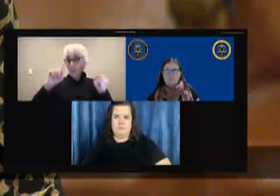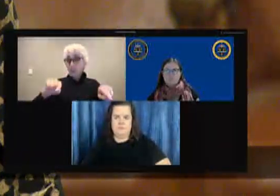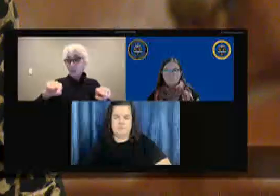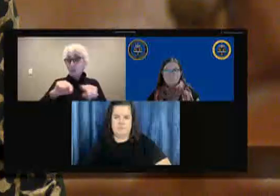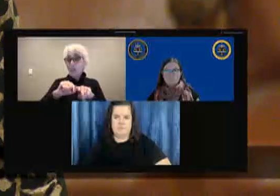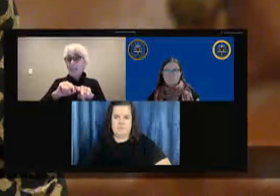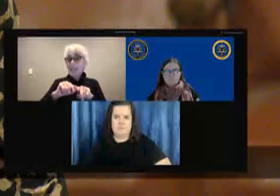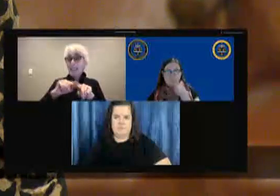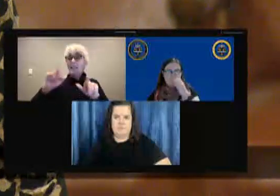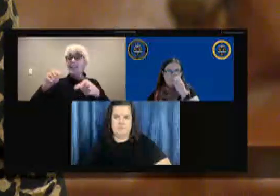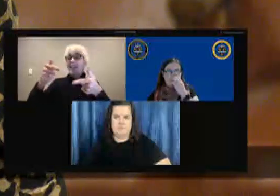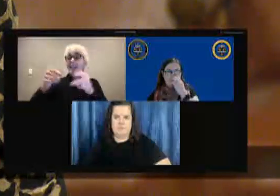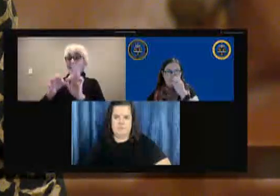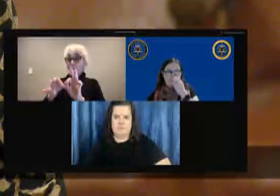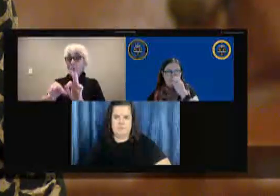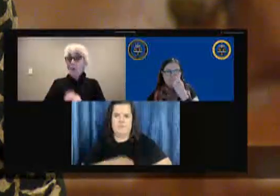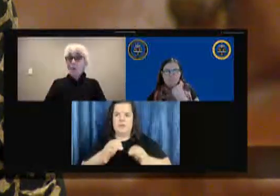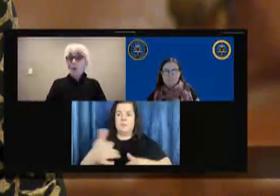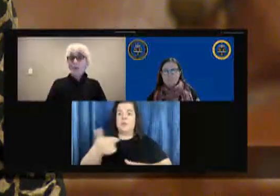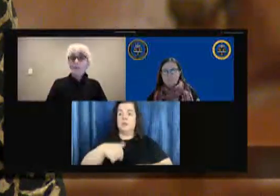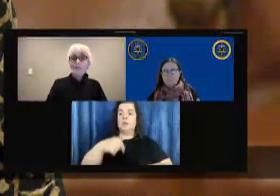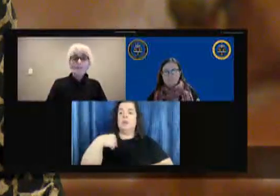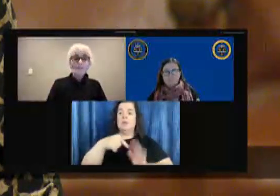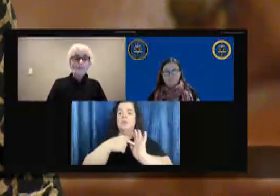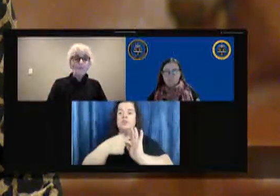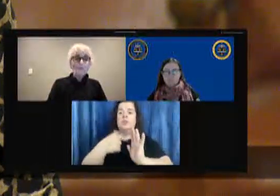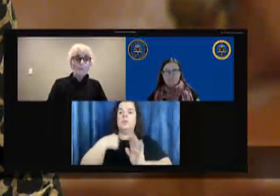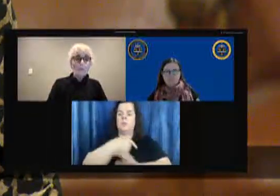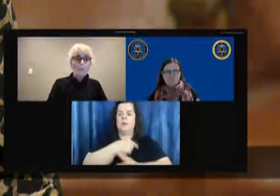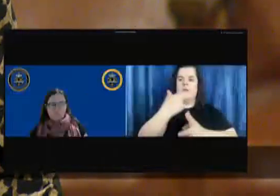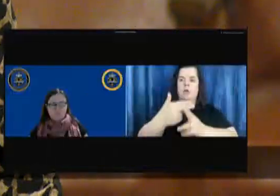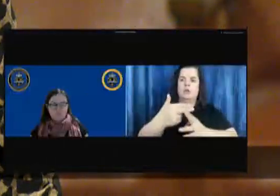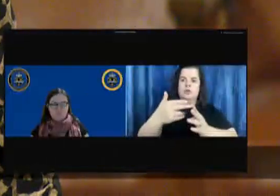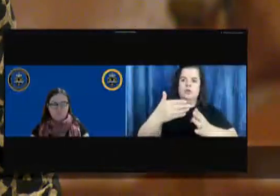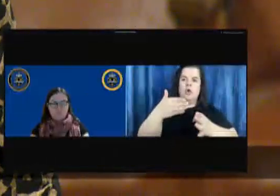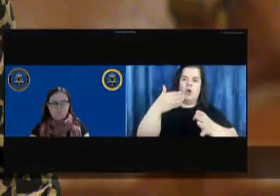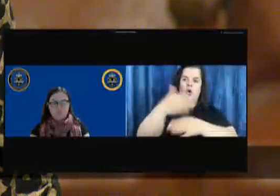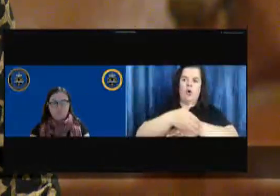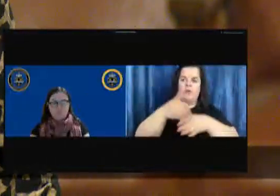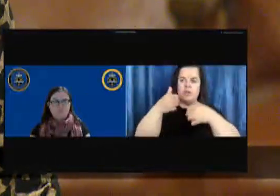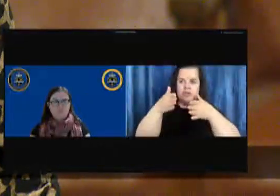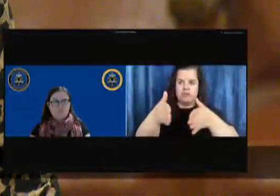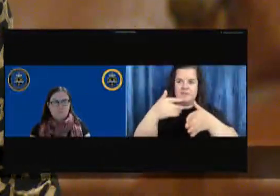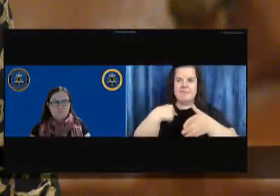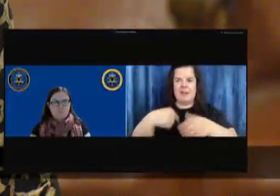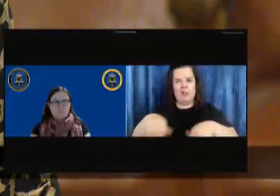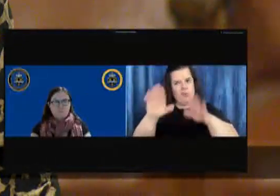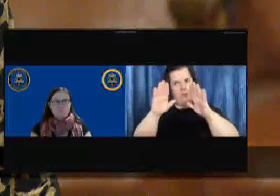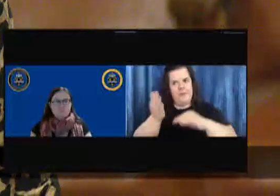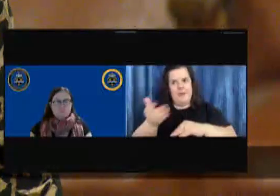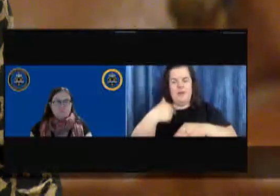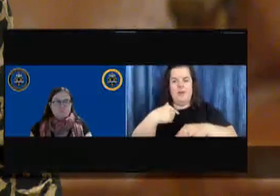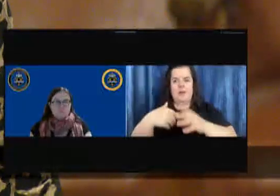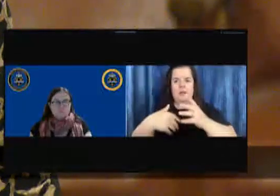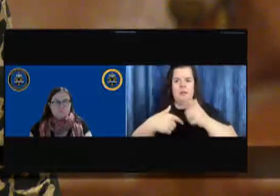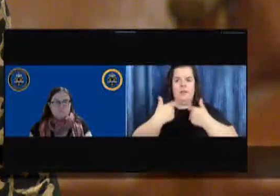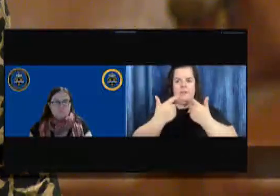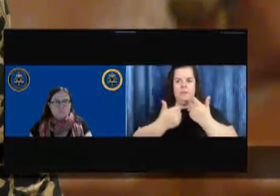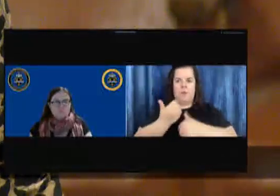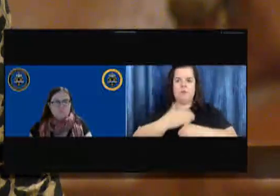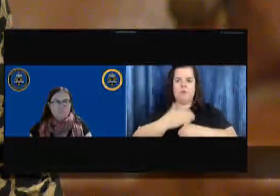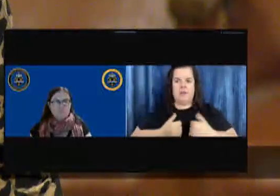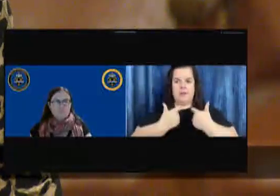shows what we called Ober Street as I was growing up there. I lived there most of my life.